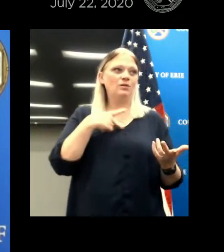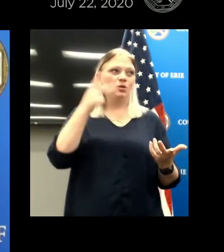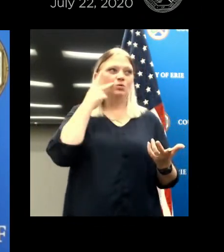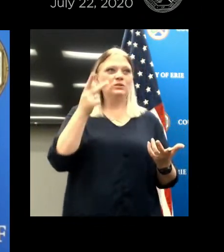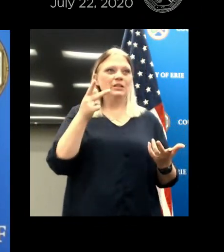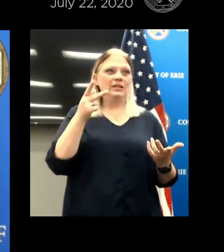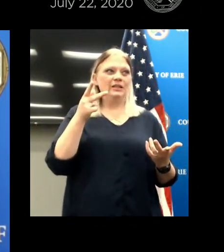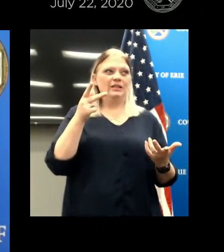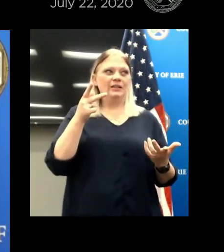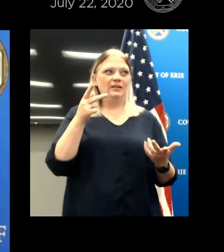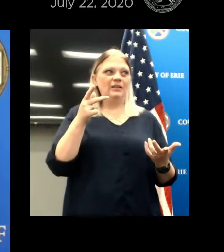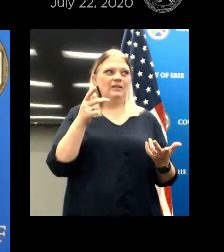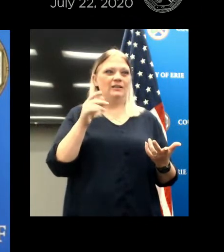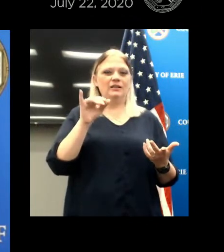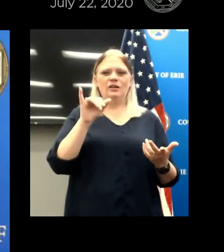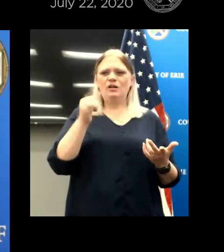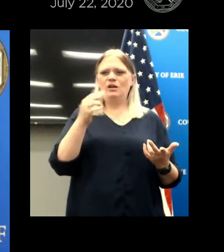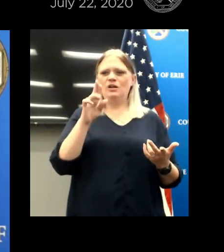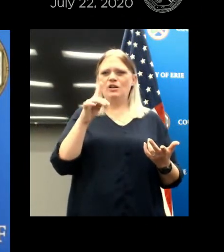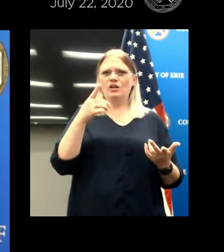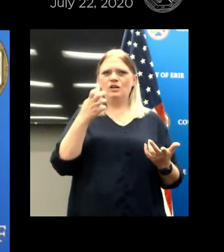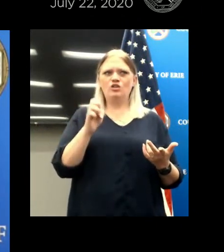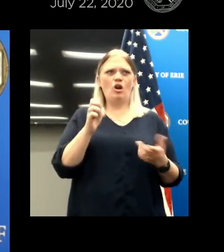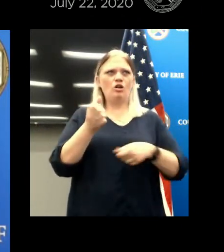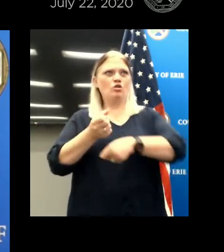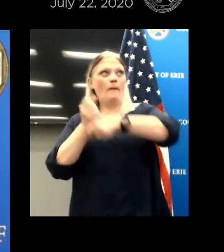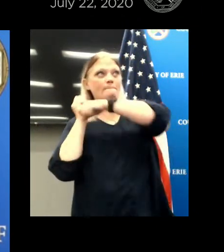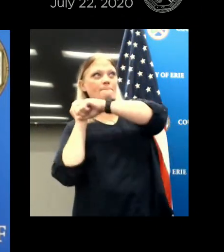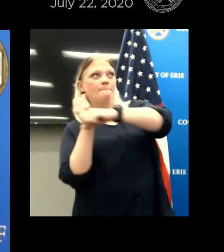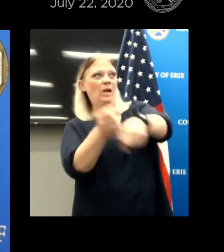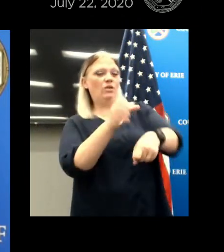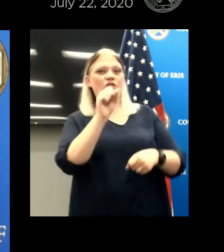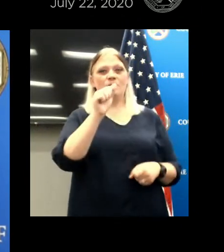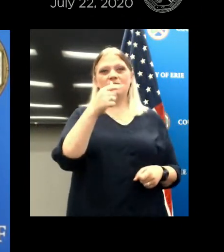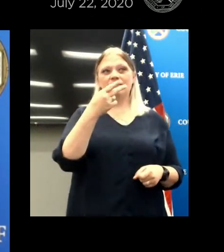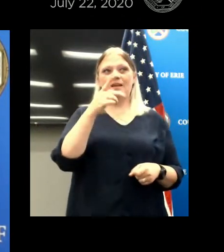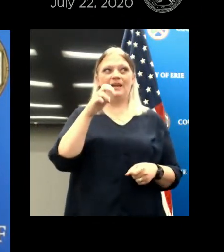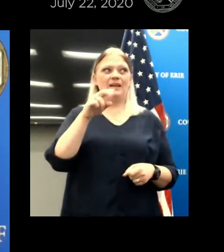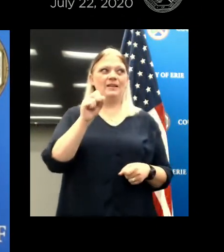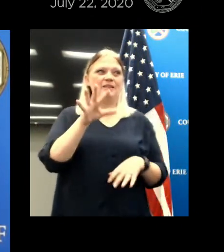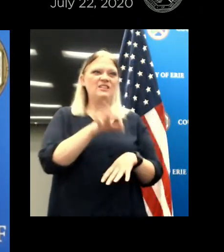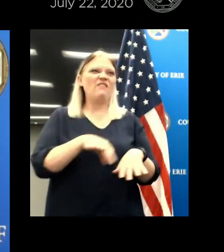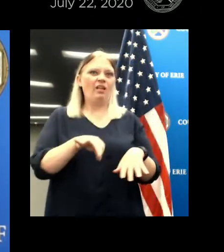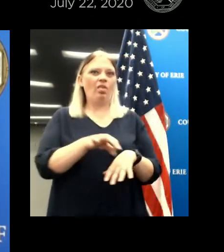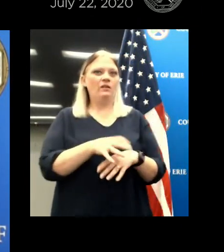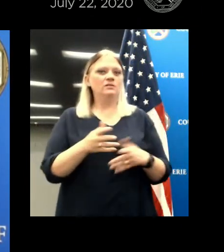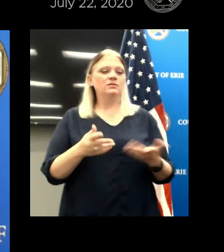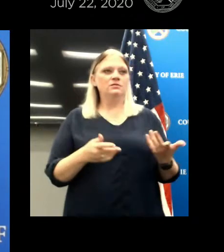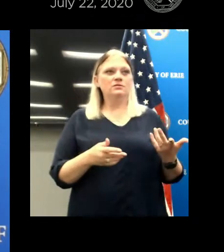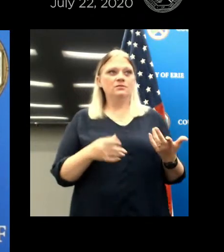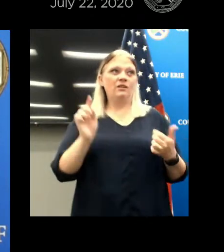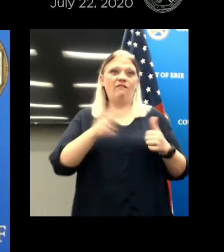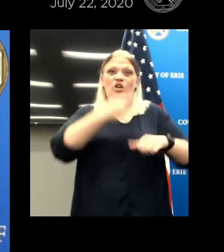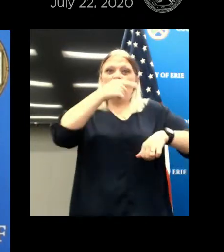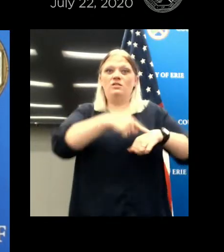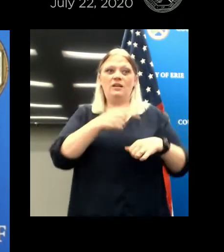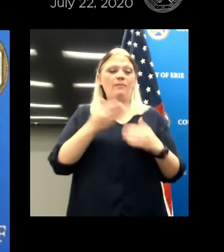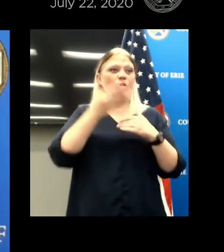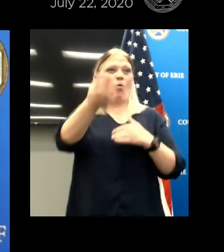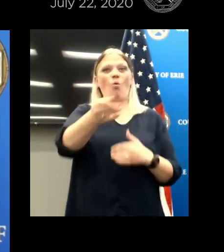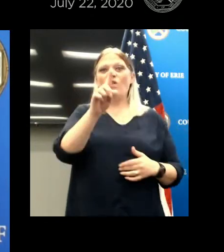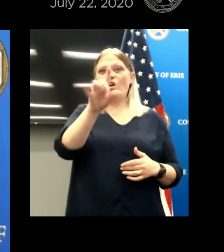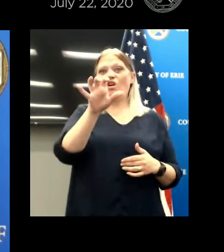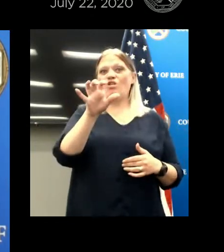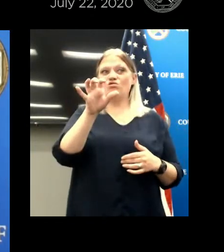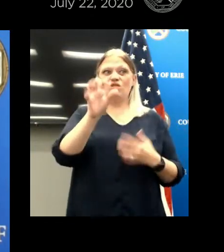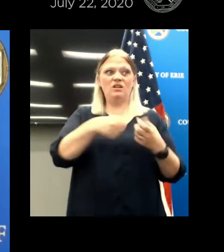judge try to knock some dingers out of Salem Field, which I'm sure he would have been able to do. And it would have been the first time in more than 100 years that Major